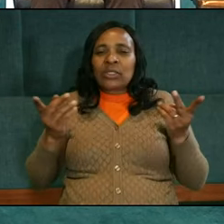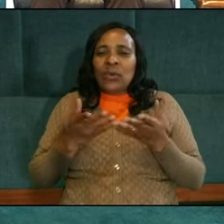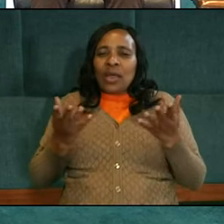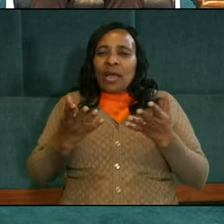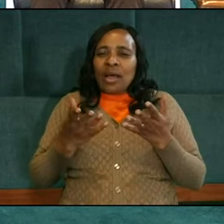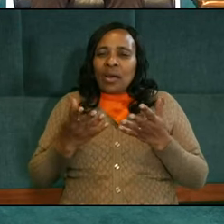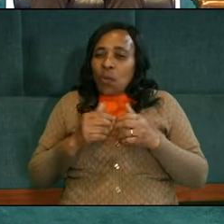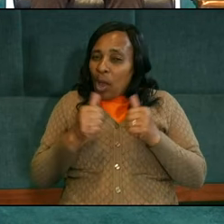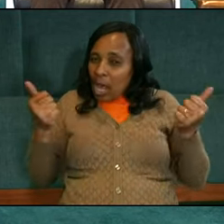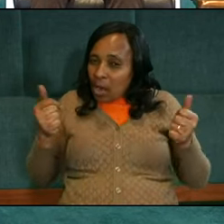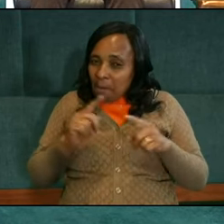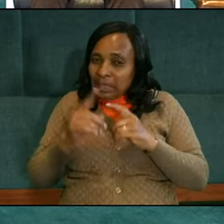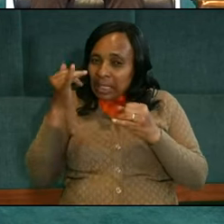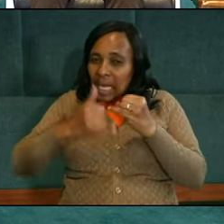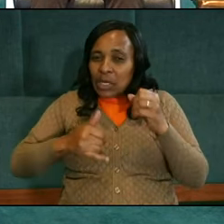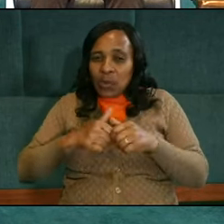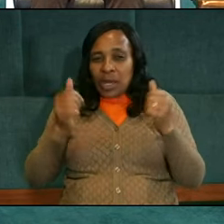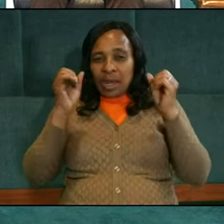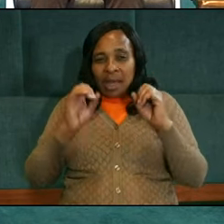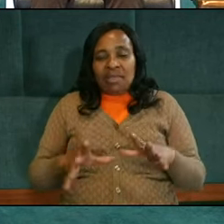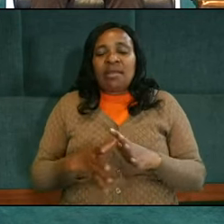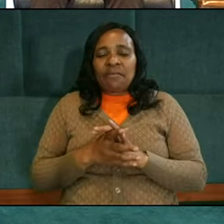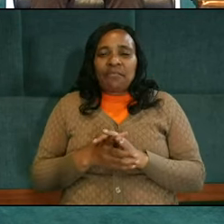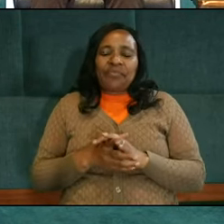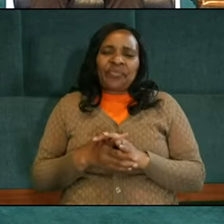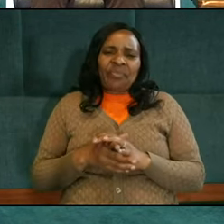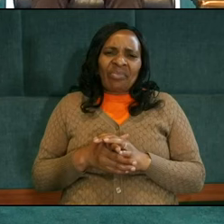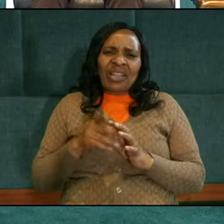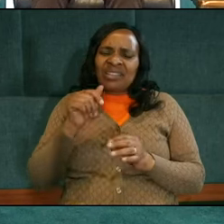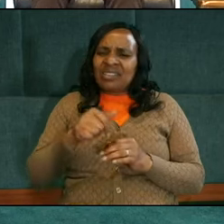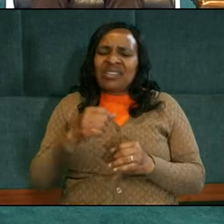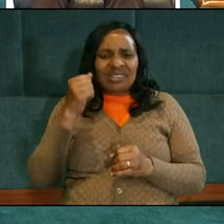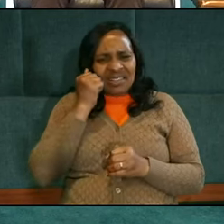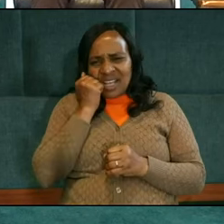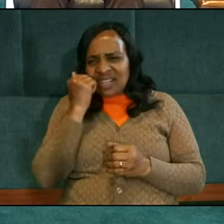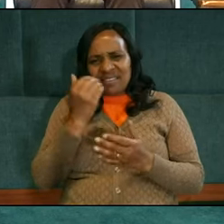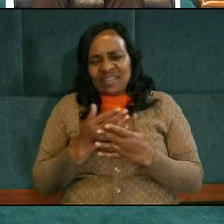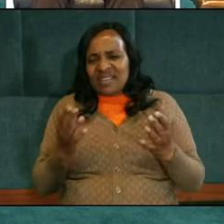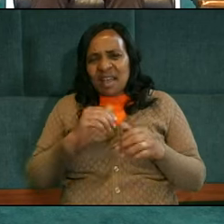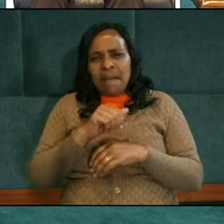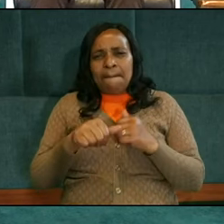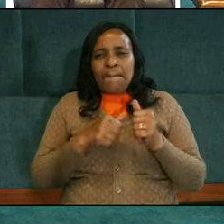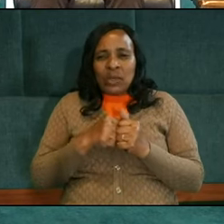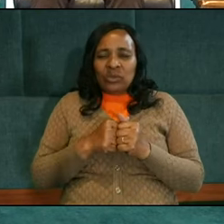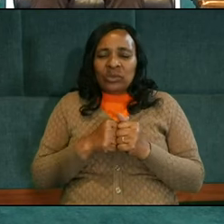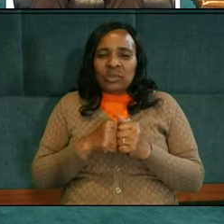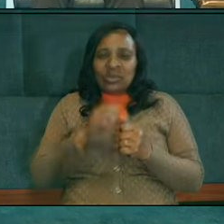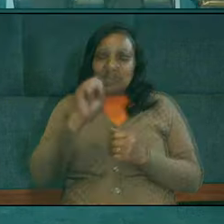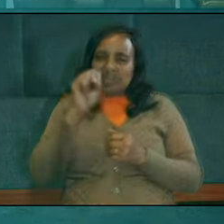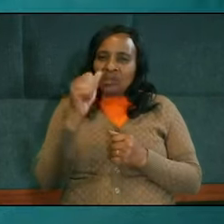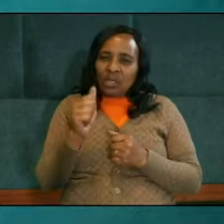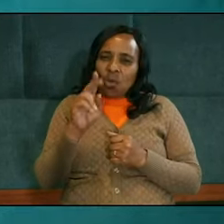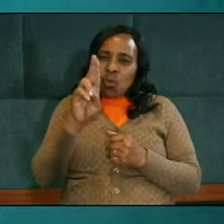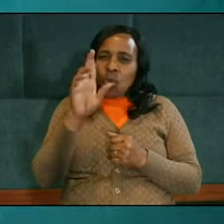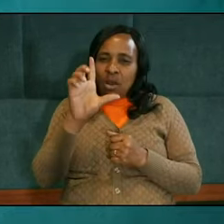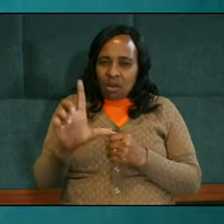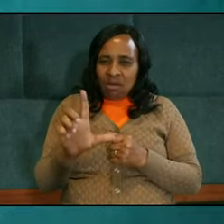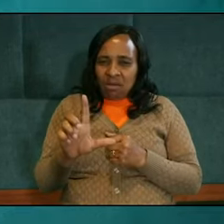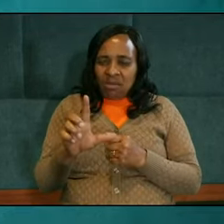but not end well. Yeah. And that's, I think, the saddest thing about Saul here, that, you